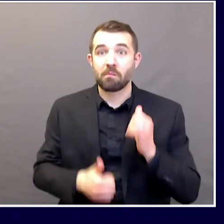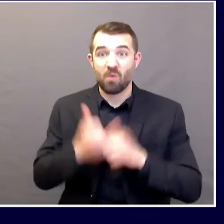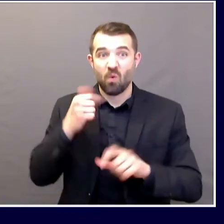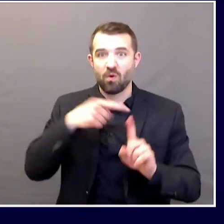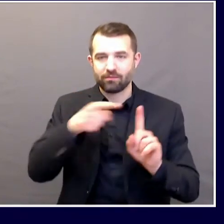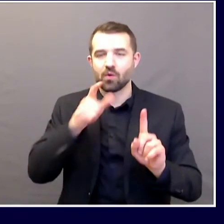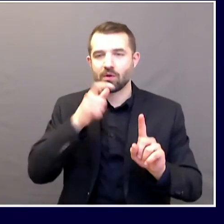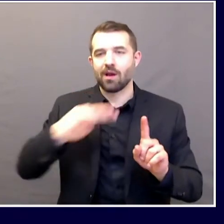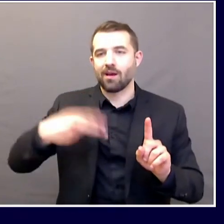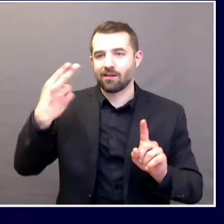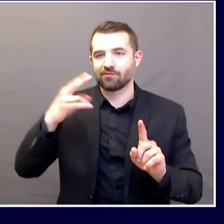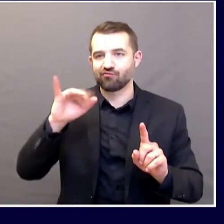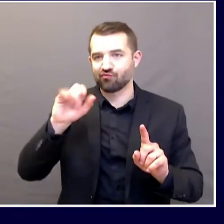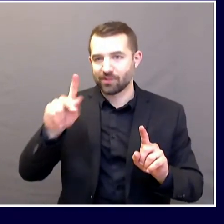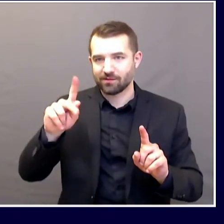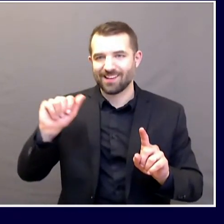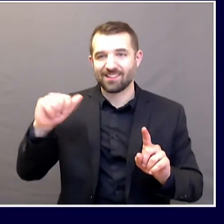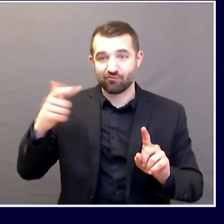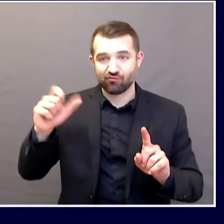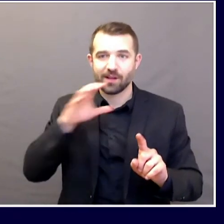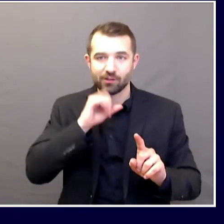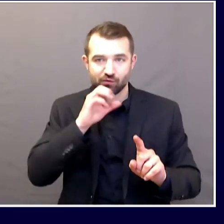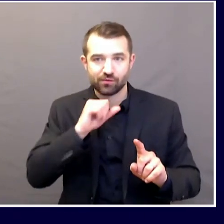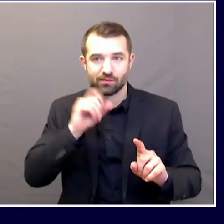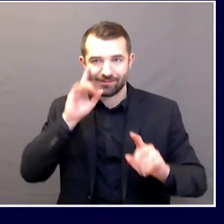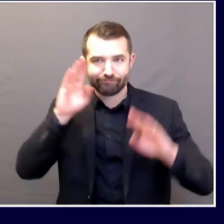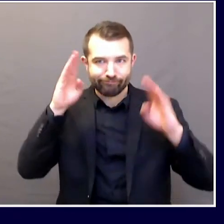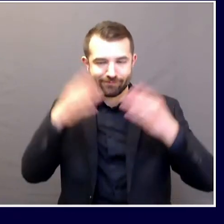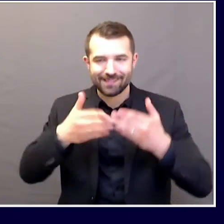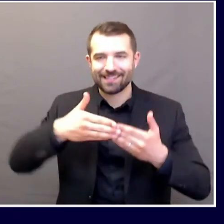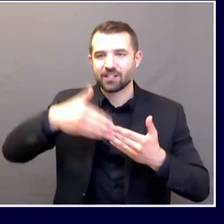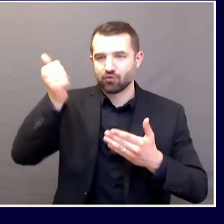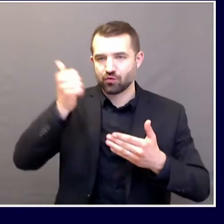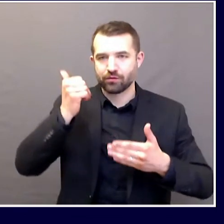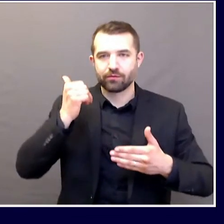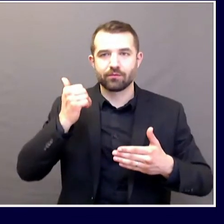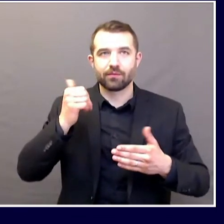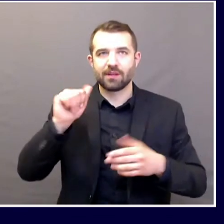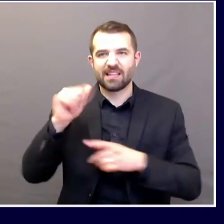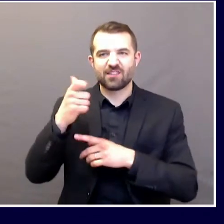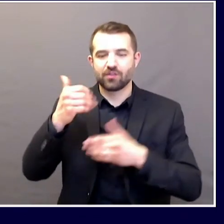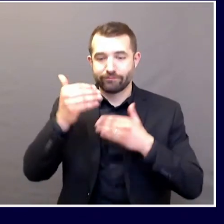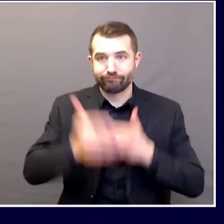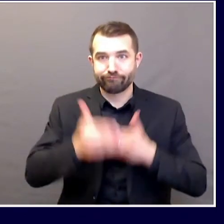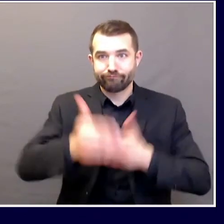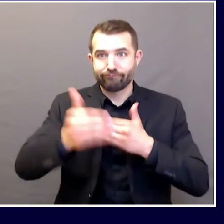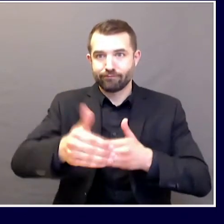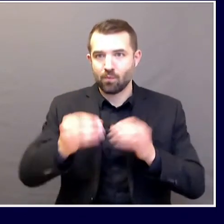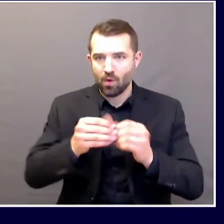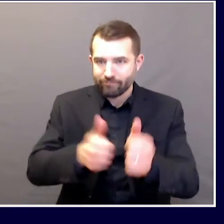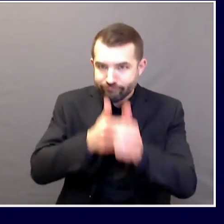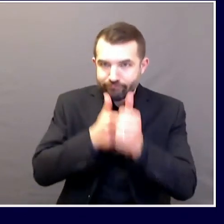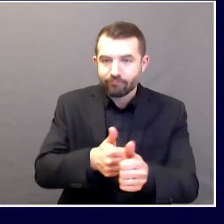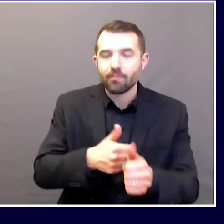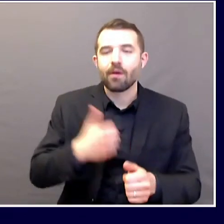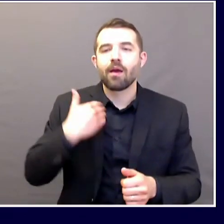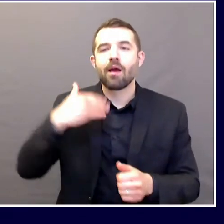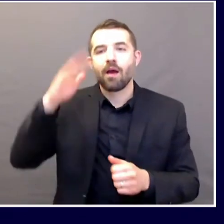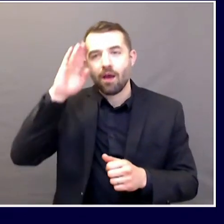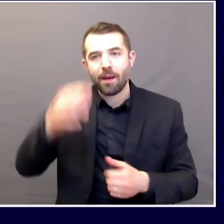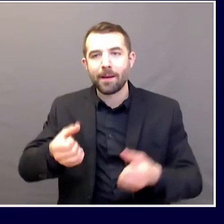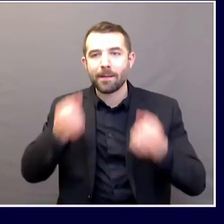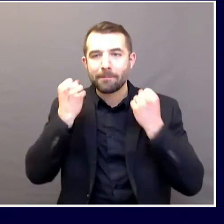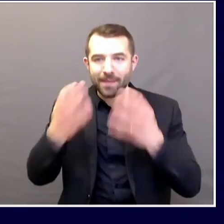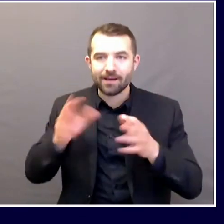at this time, Evan, even though I know it's not the news that folks want to hear, and for many families in Maine, this will